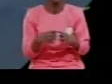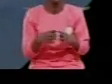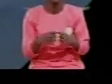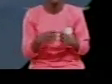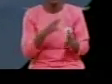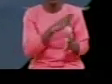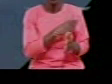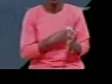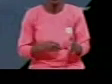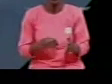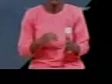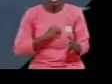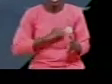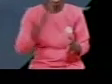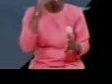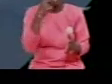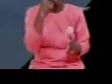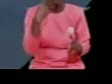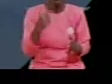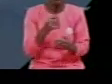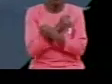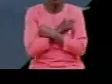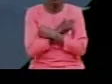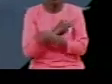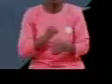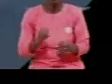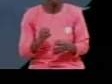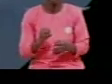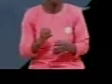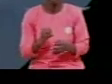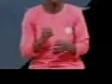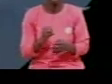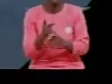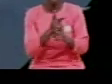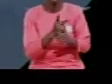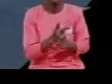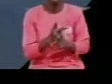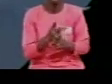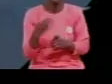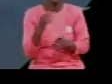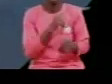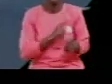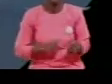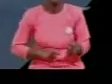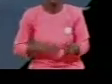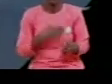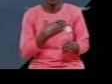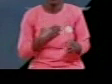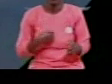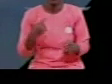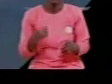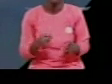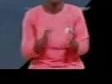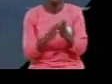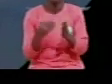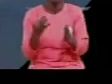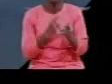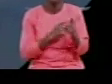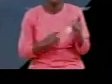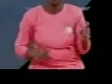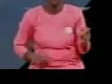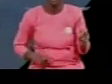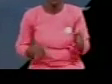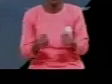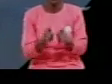mention the loving kindness of the Lord and the praises of the Lord according